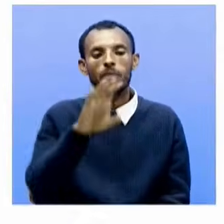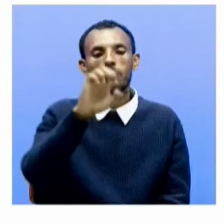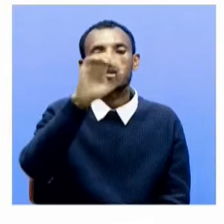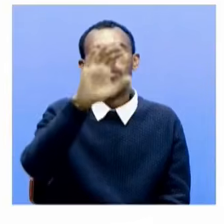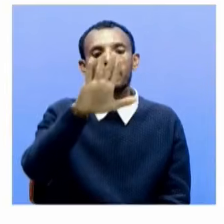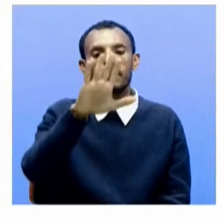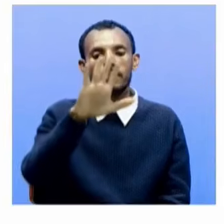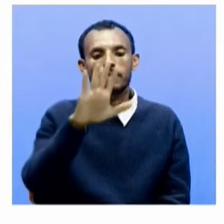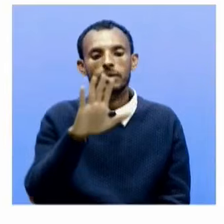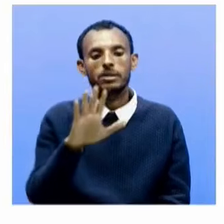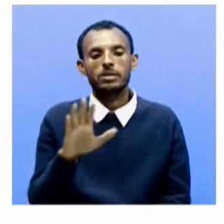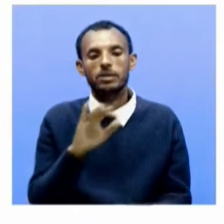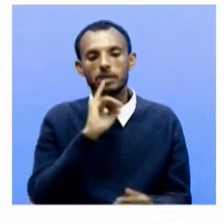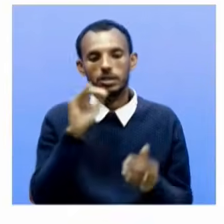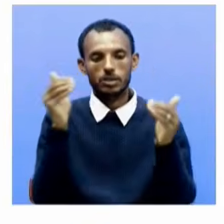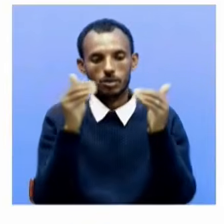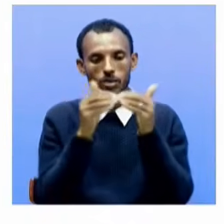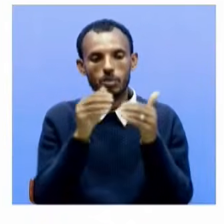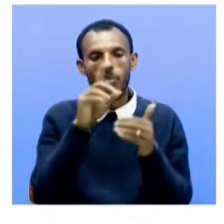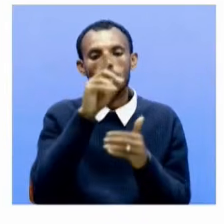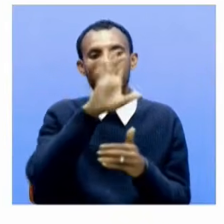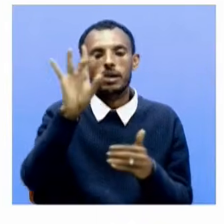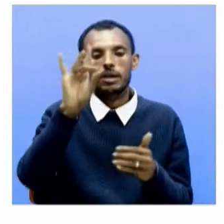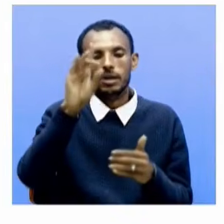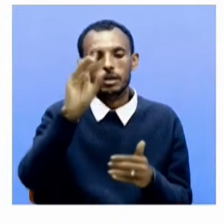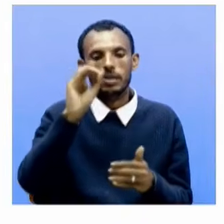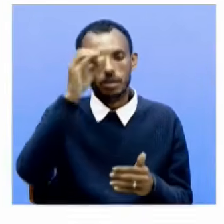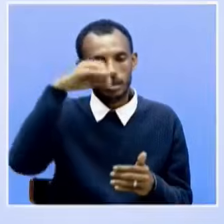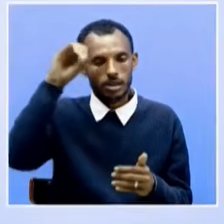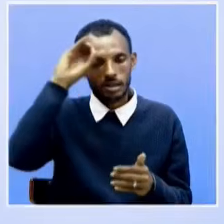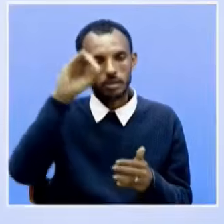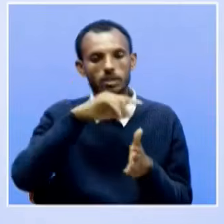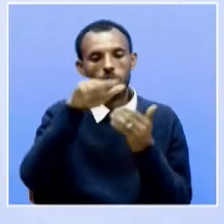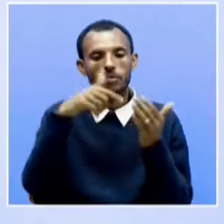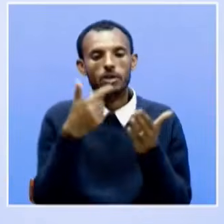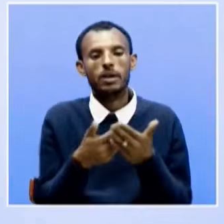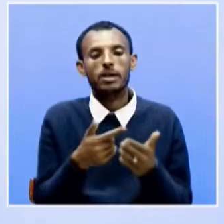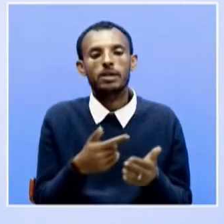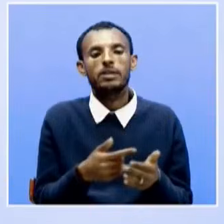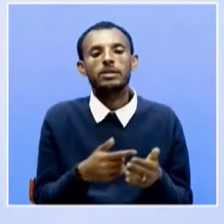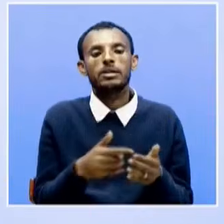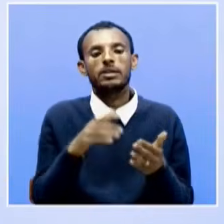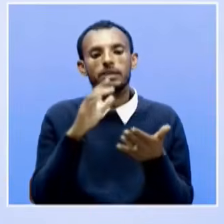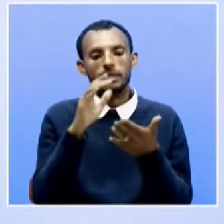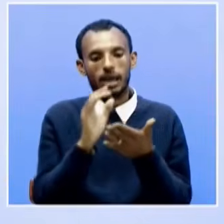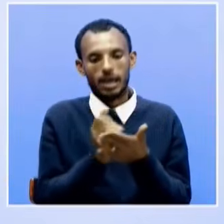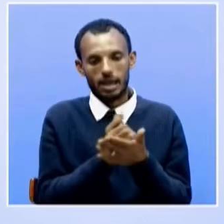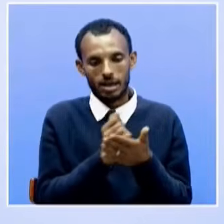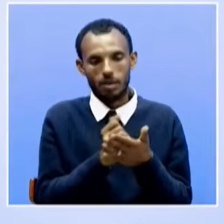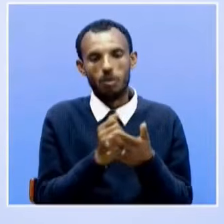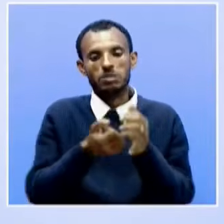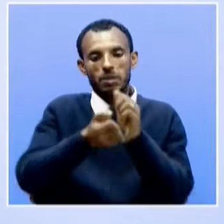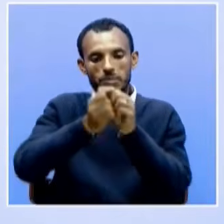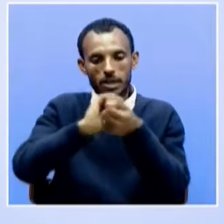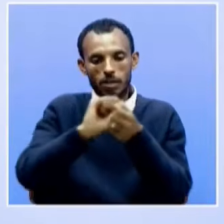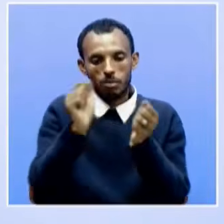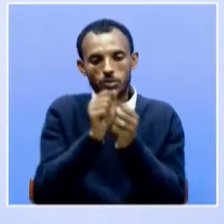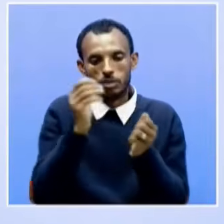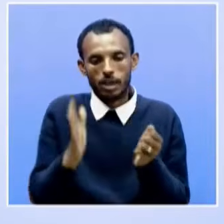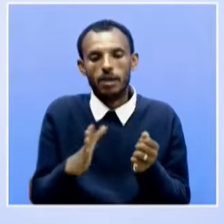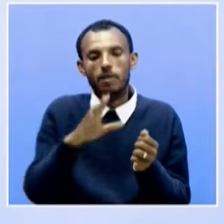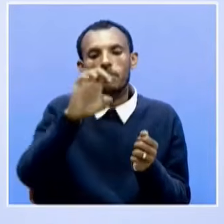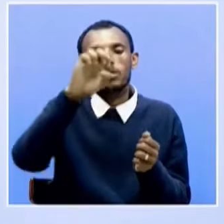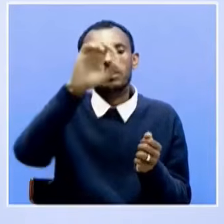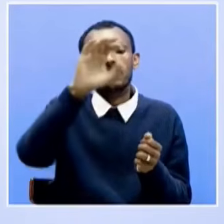45 degree is 180 degree. Therefore, taking or subtracting both sides by